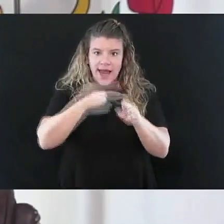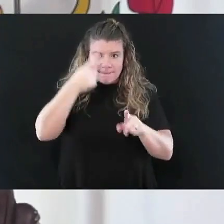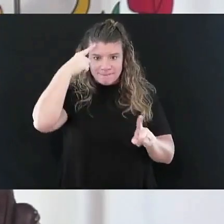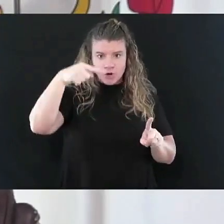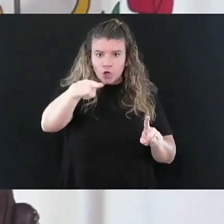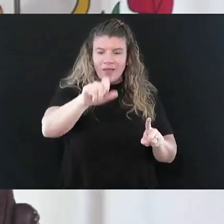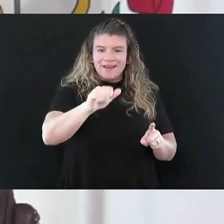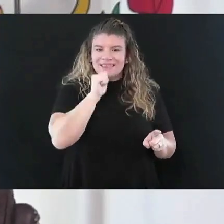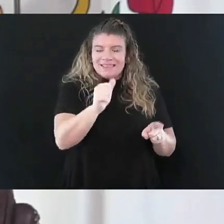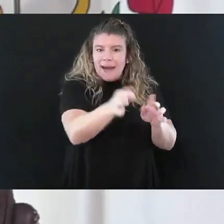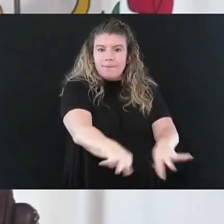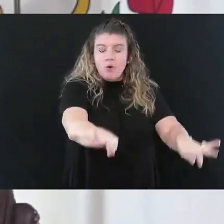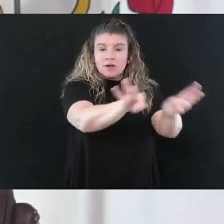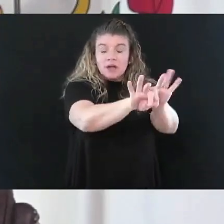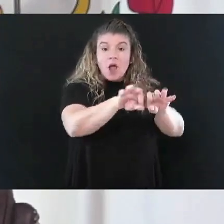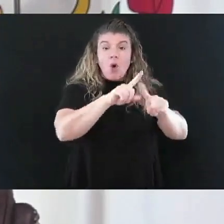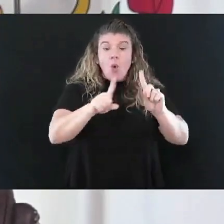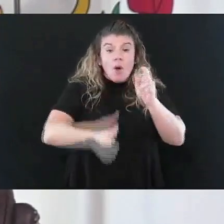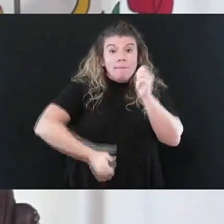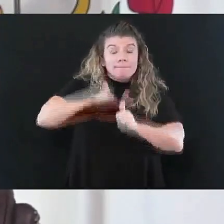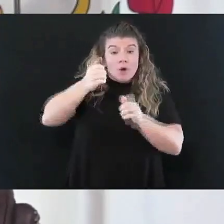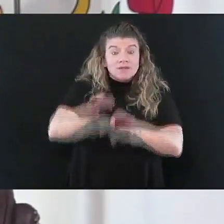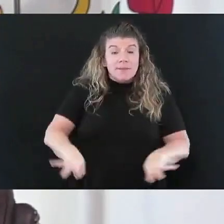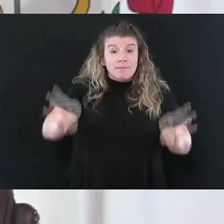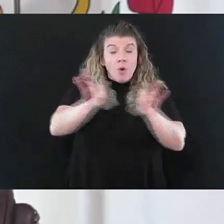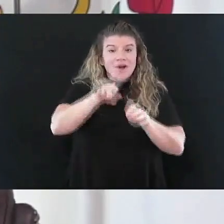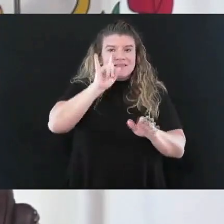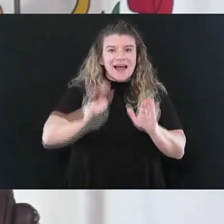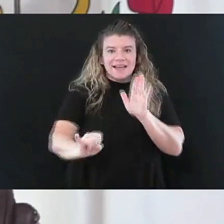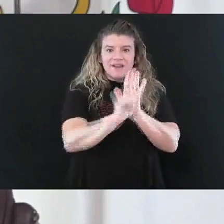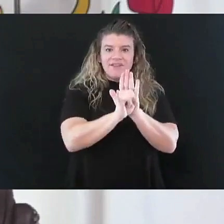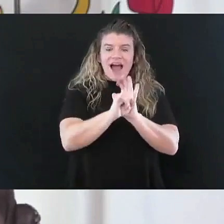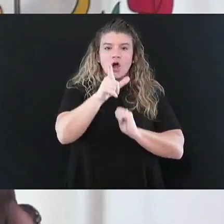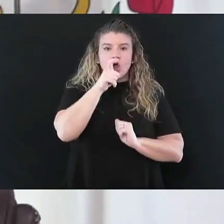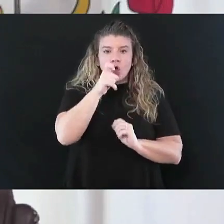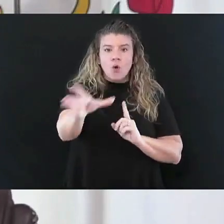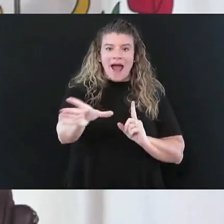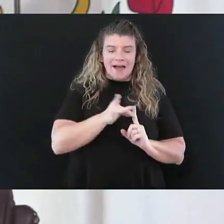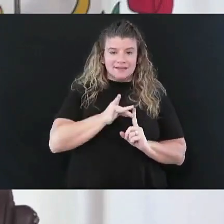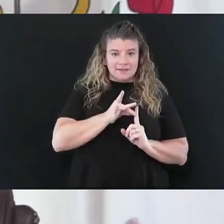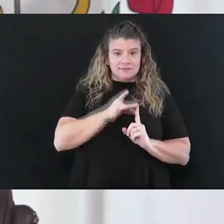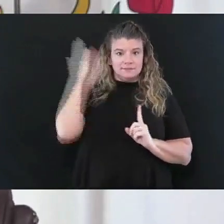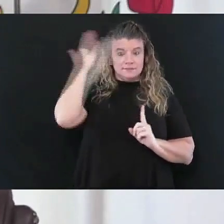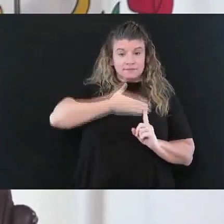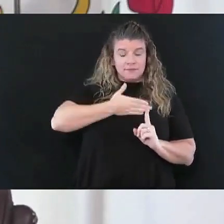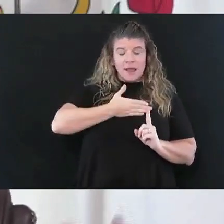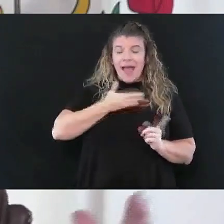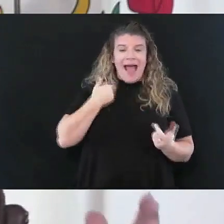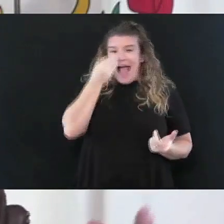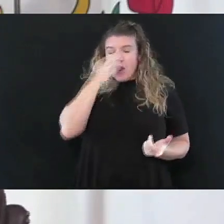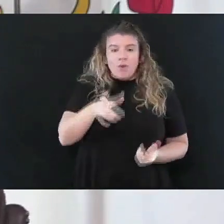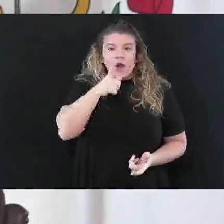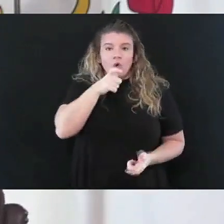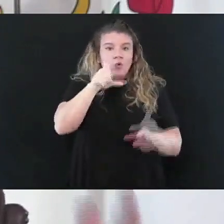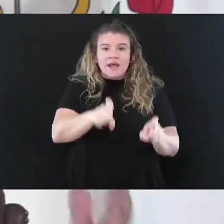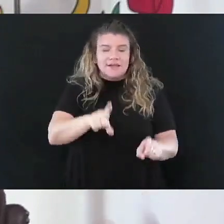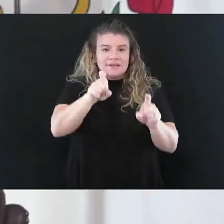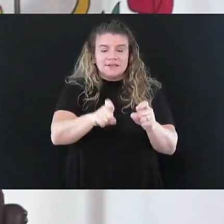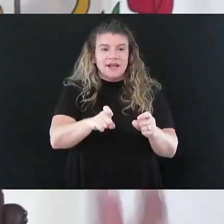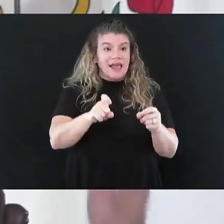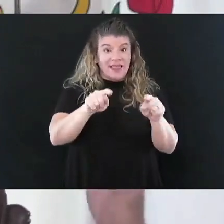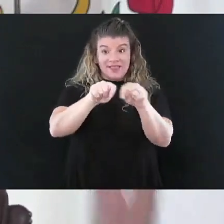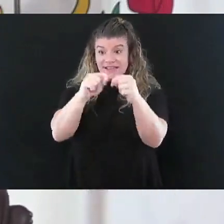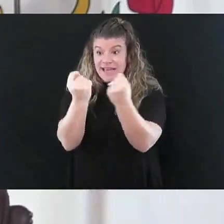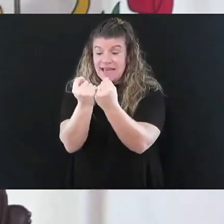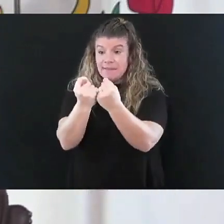crying out loud, we've got to identify these people. And if it's our ball teams, our coaches, the fans, somebody